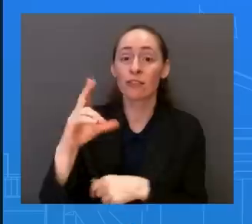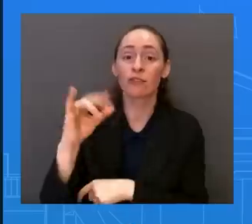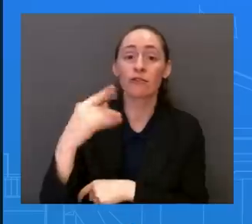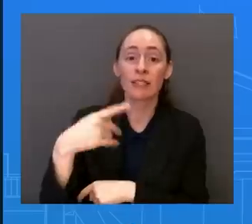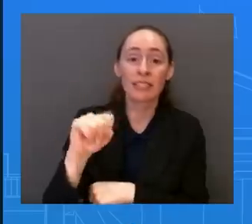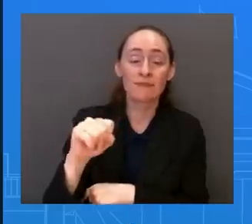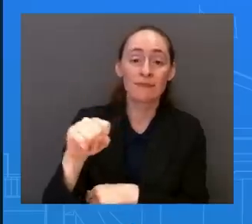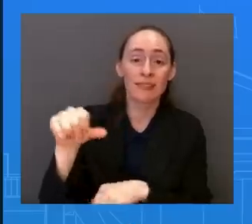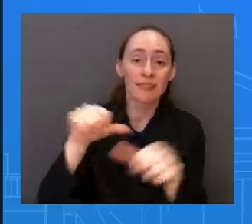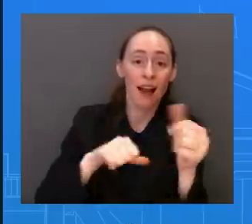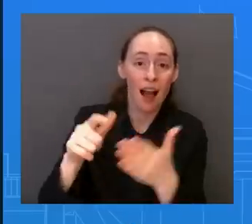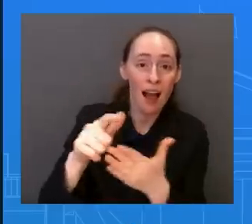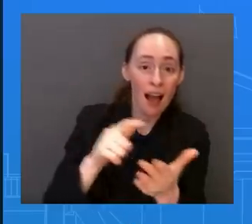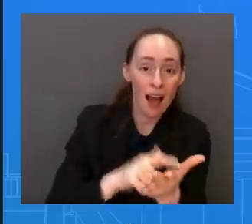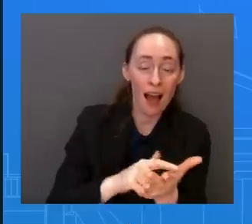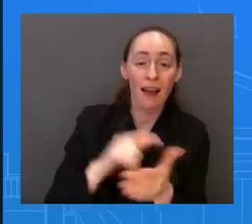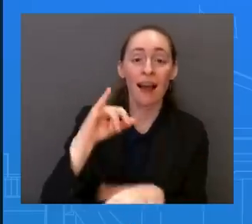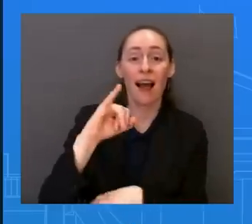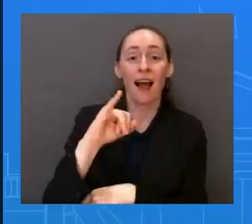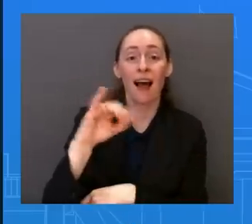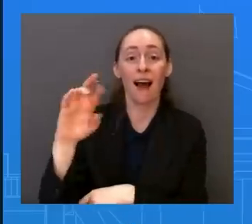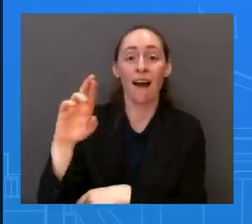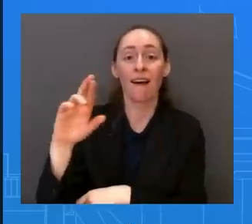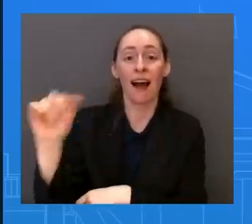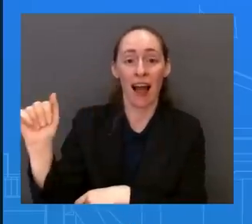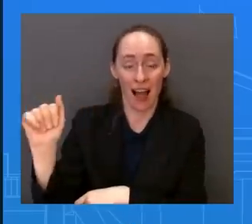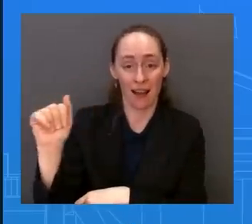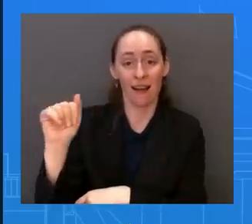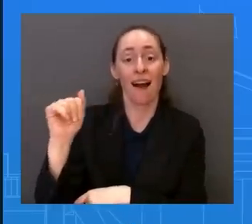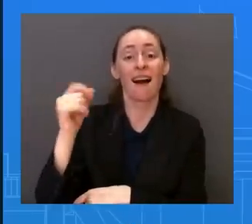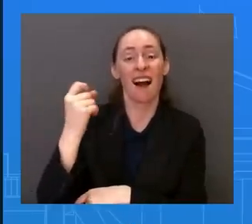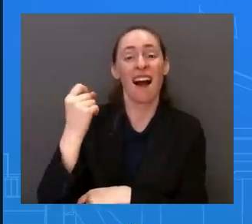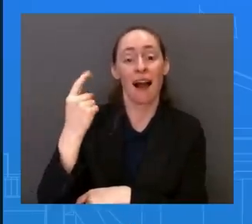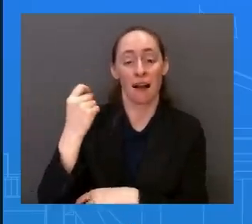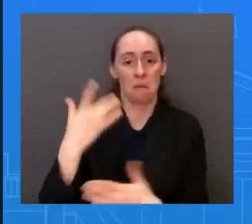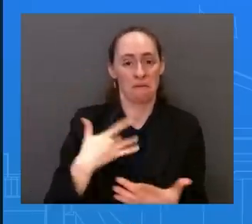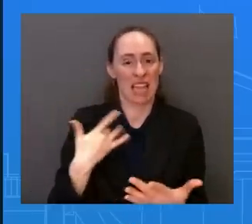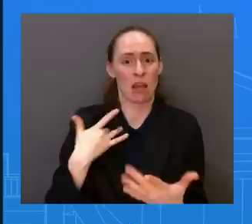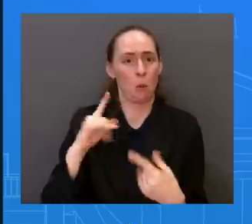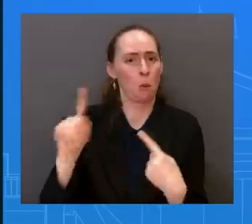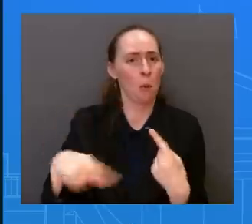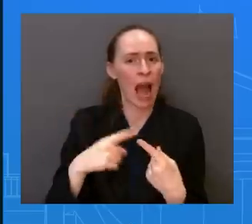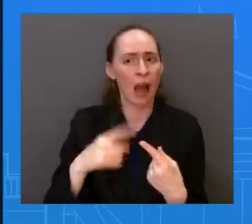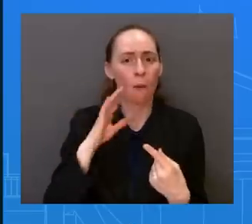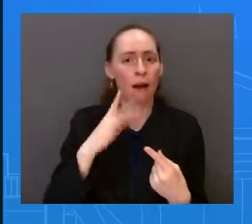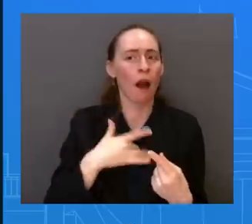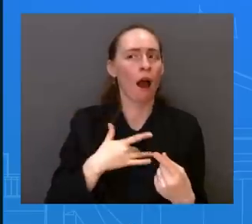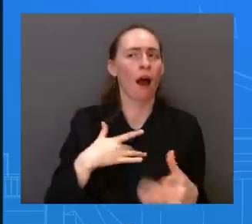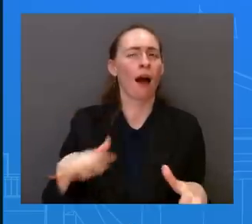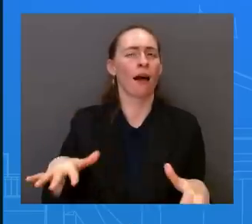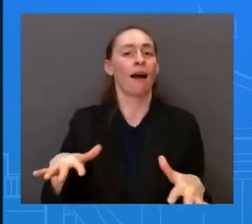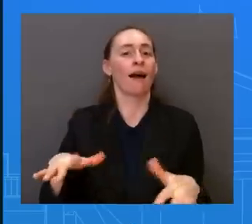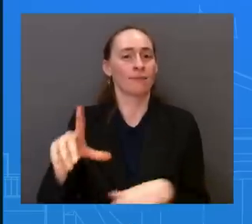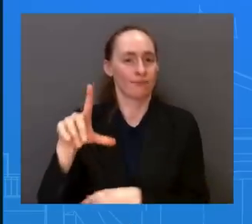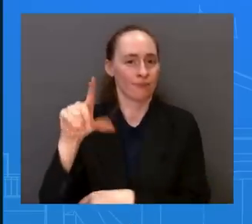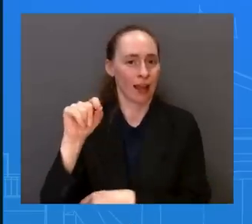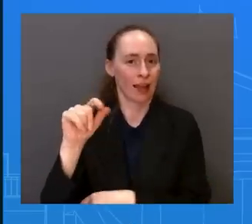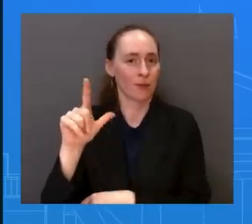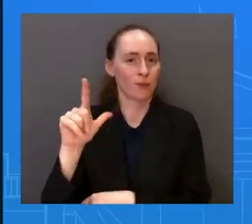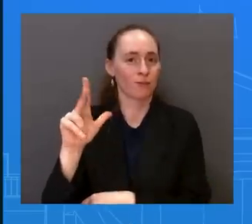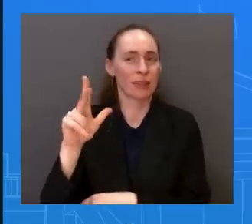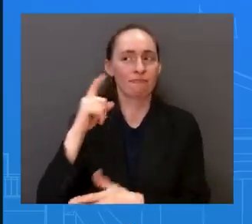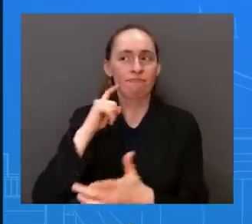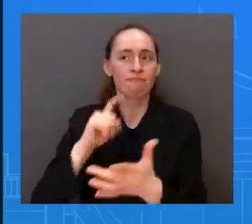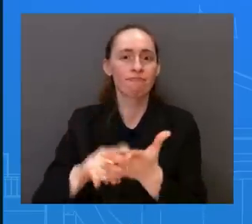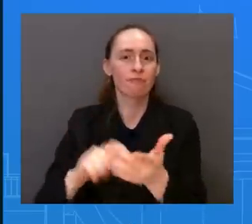which the most significant impact will begin to occur. And so, you know, these things operate in stages. And so, you know, if you live